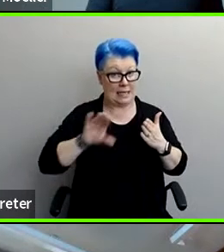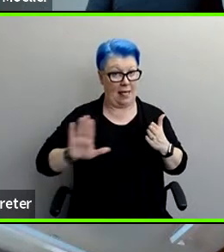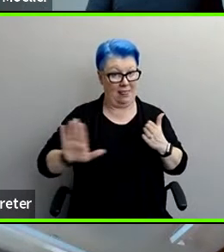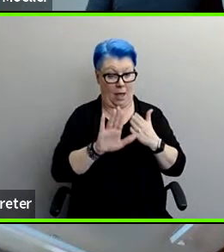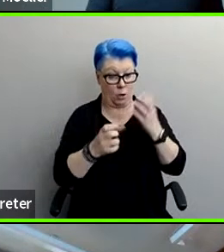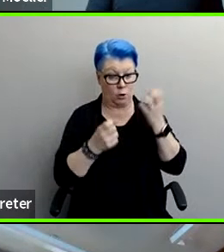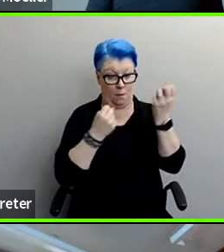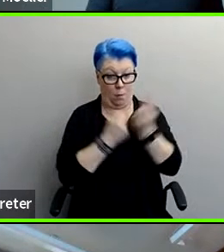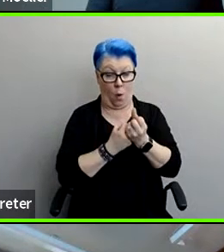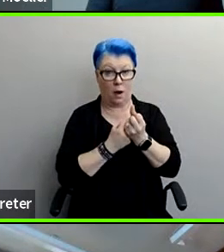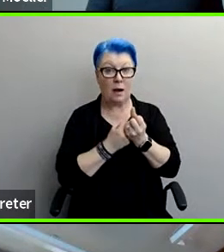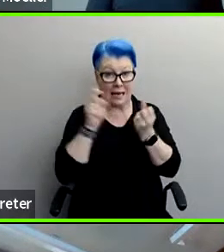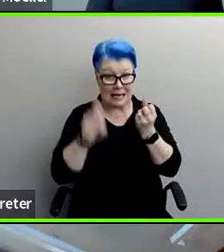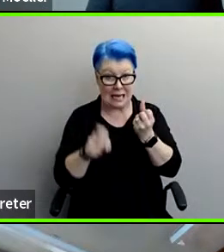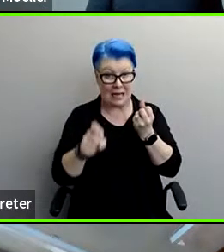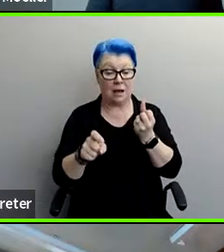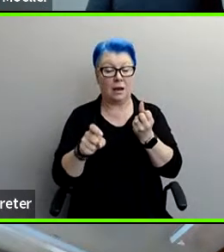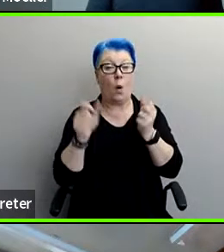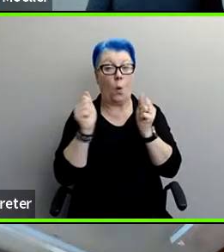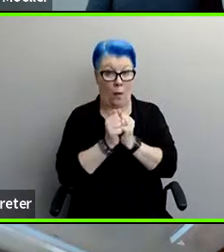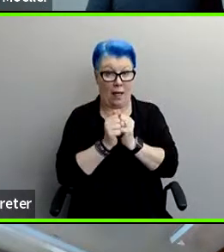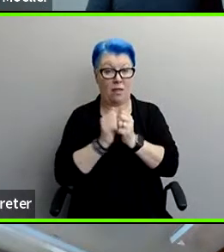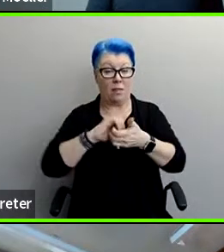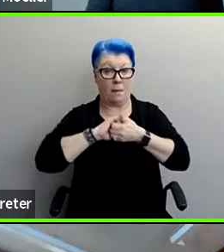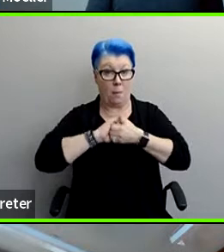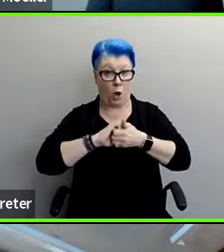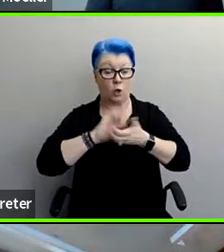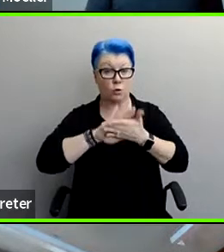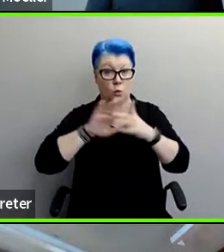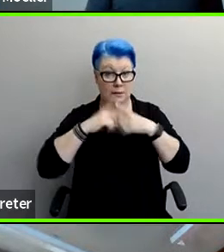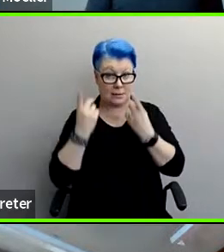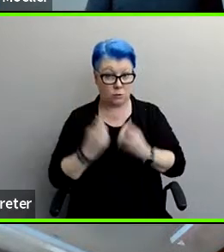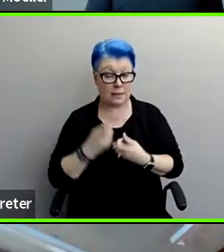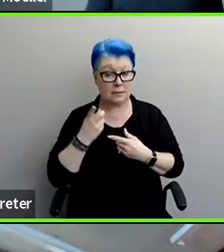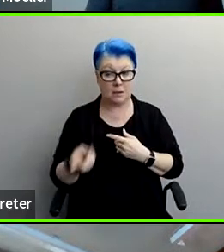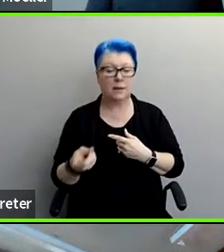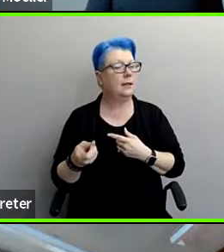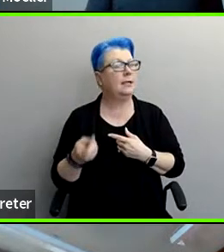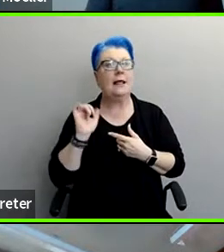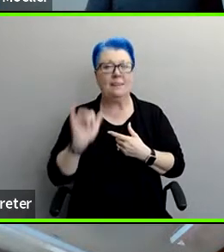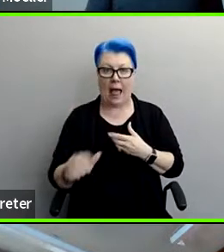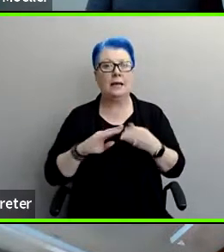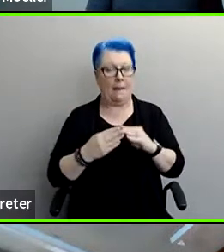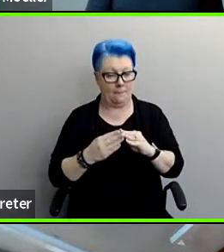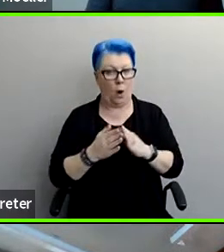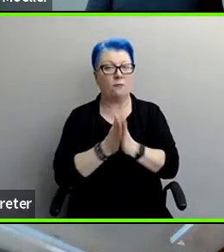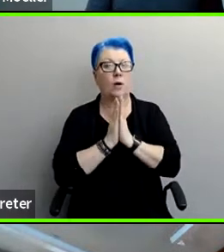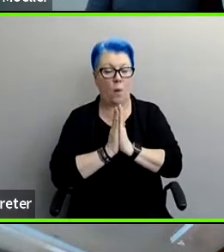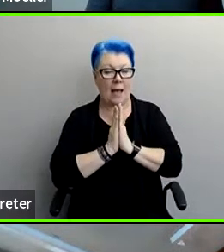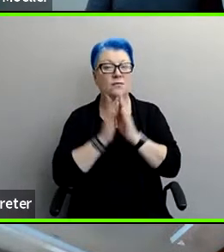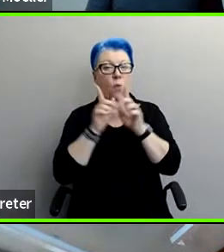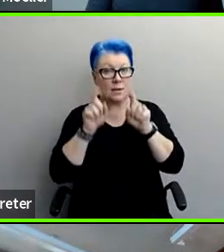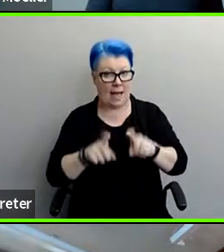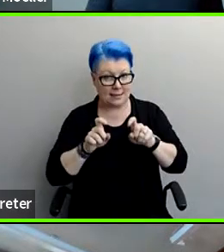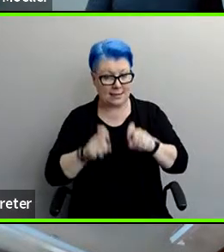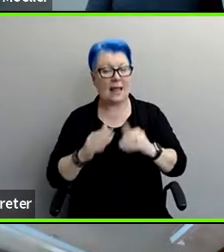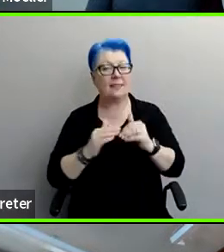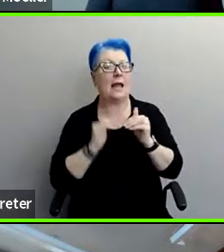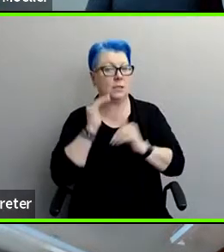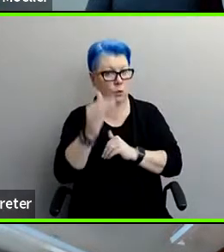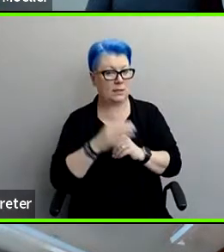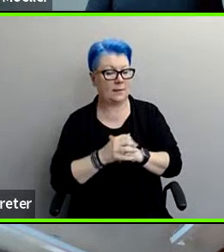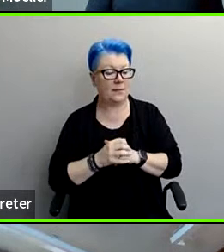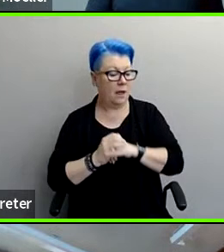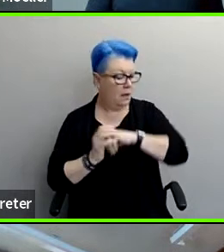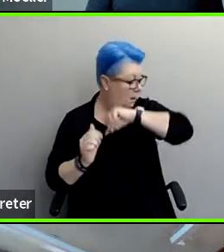district is on the increase. As I said, we are right now at the total amount of evaluations that we did for the entire year